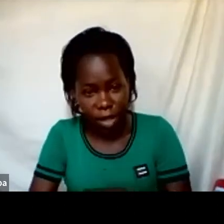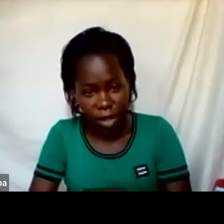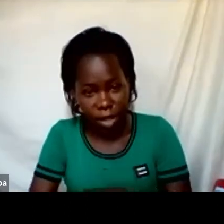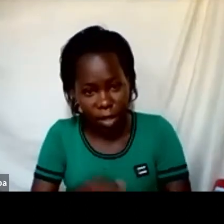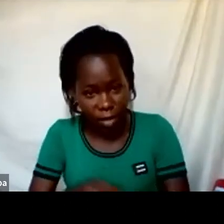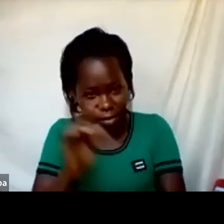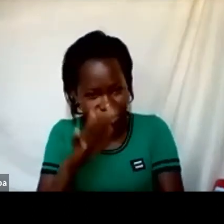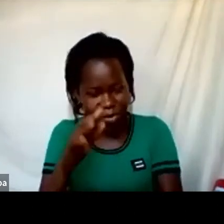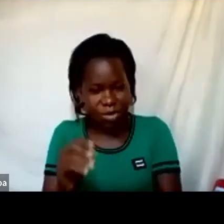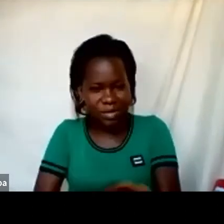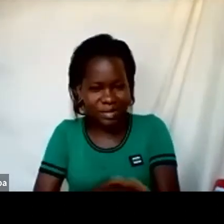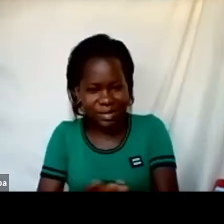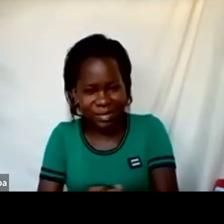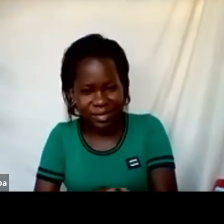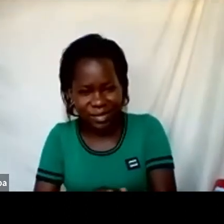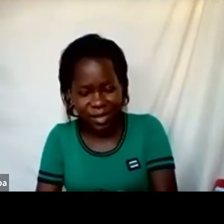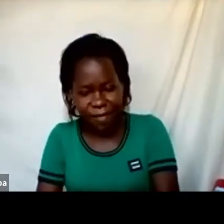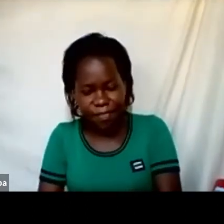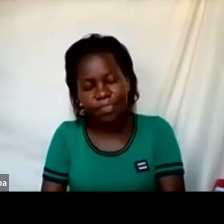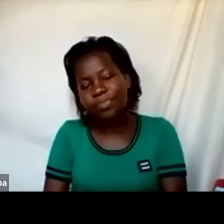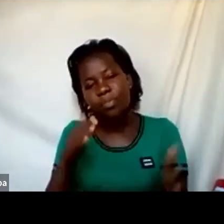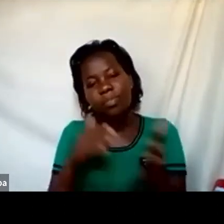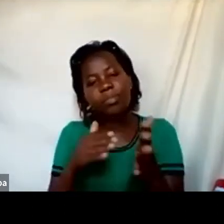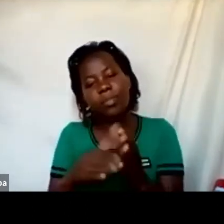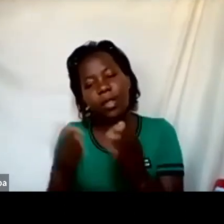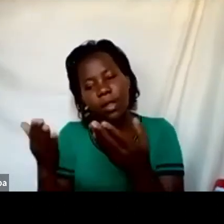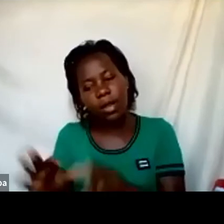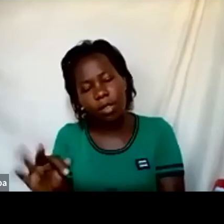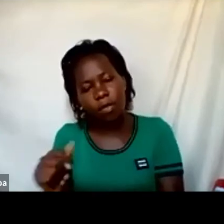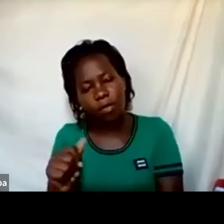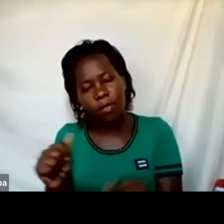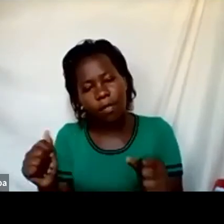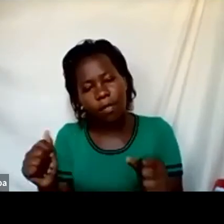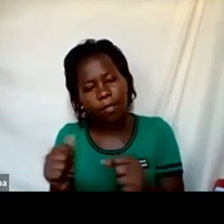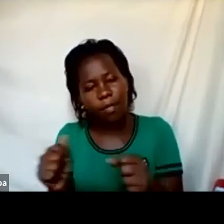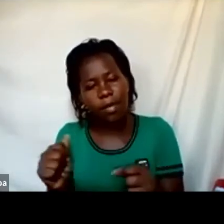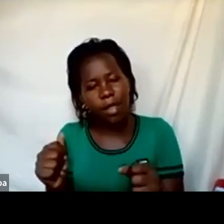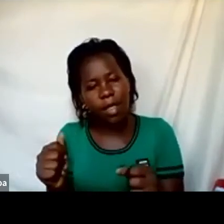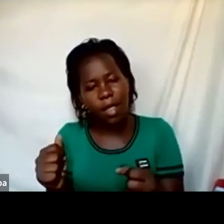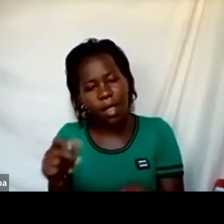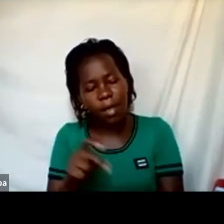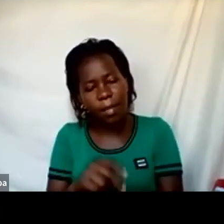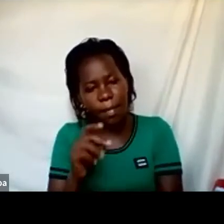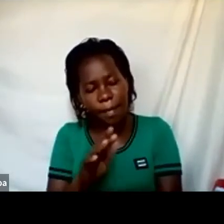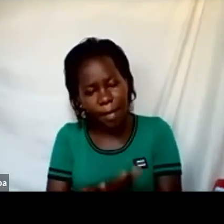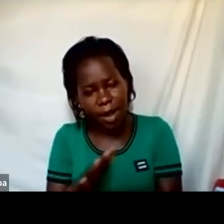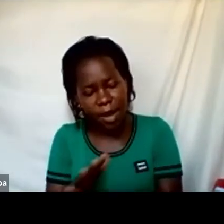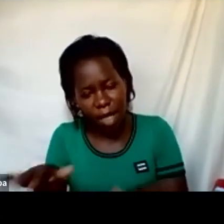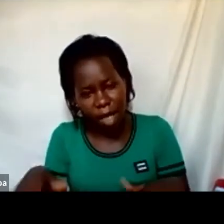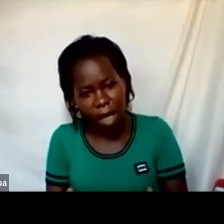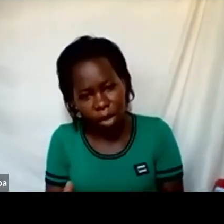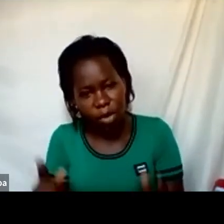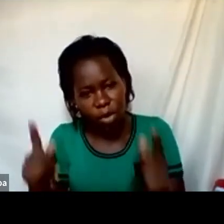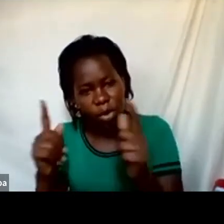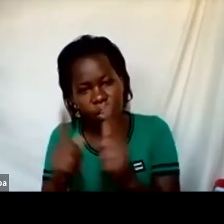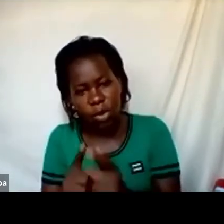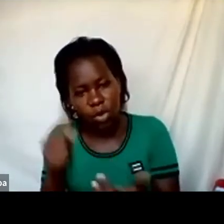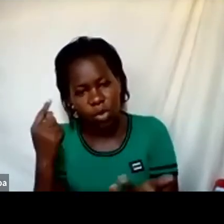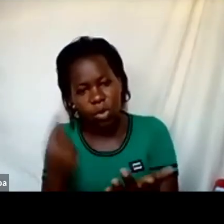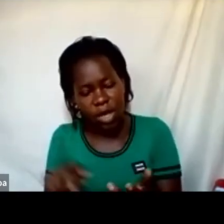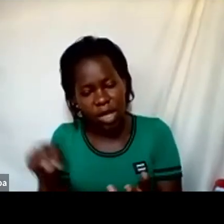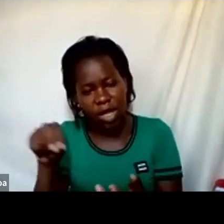deaths caused by malaria in Uganda. Uganda stands third annual deaths caused by malaria. How do I approach Uganda National Bureau of Standards for certification?